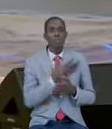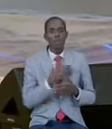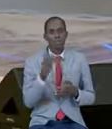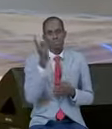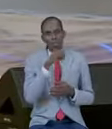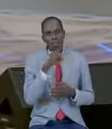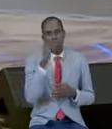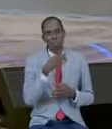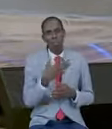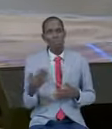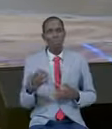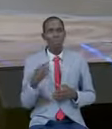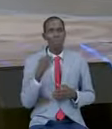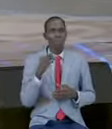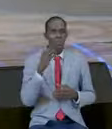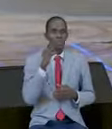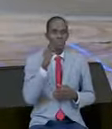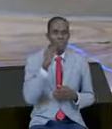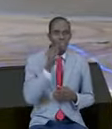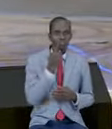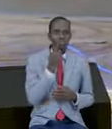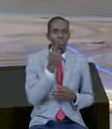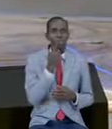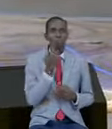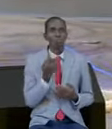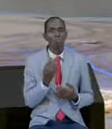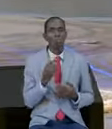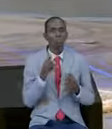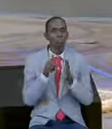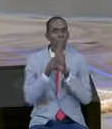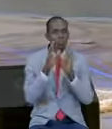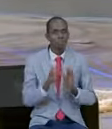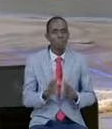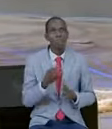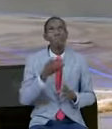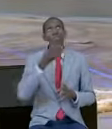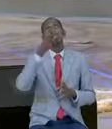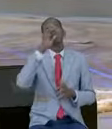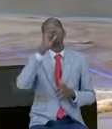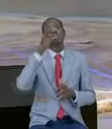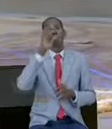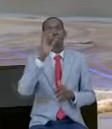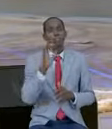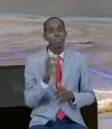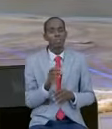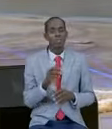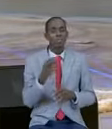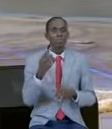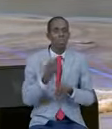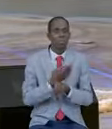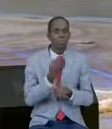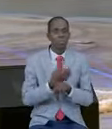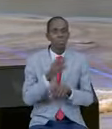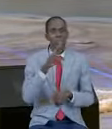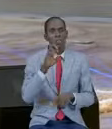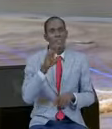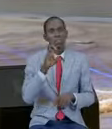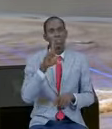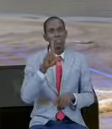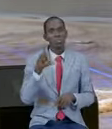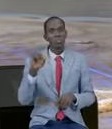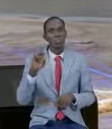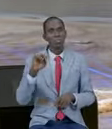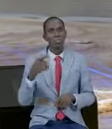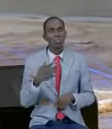envies, murders, drunkenness, revelings, and such like, of